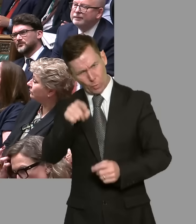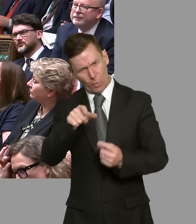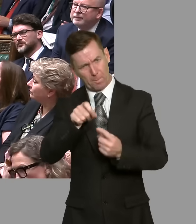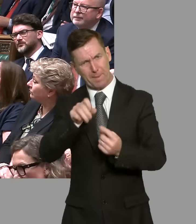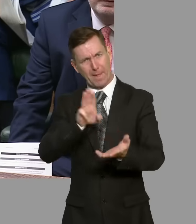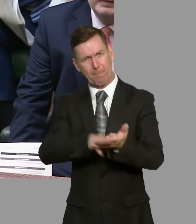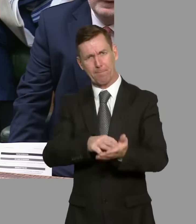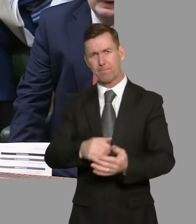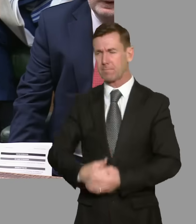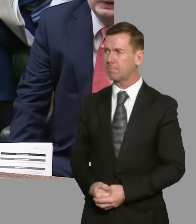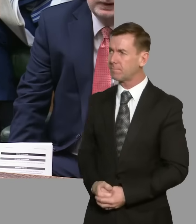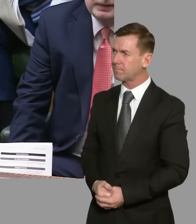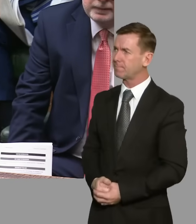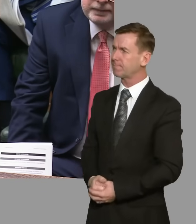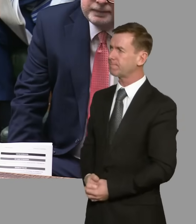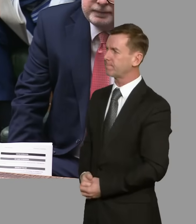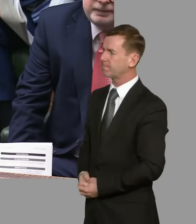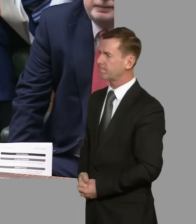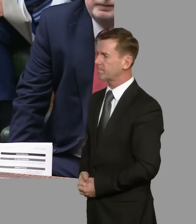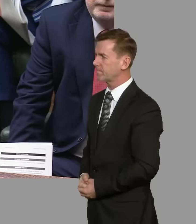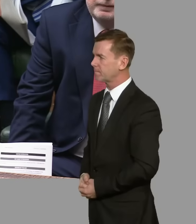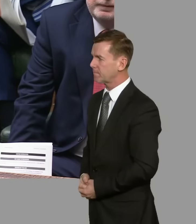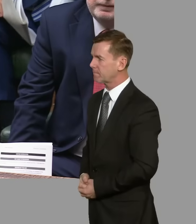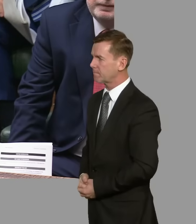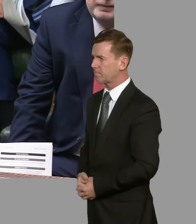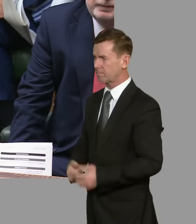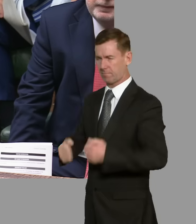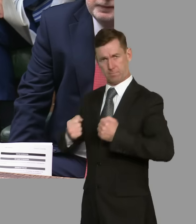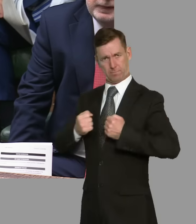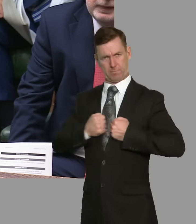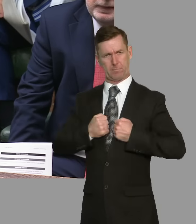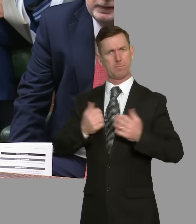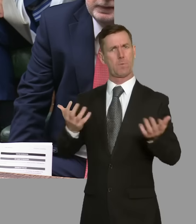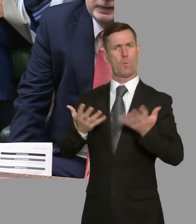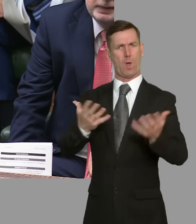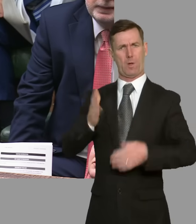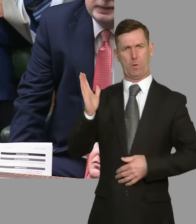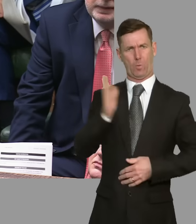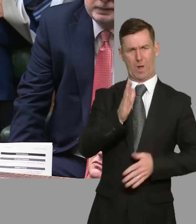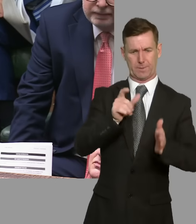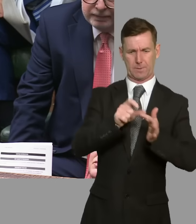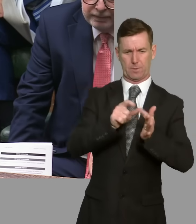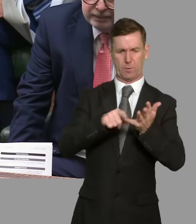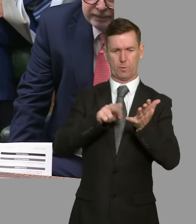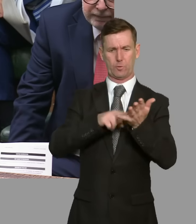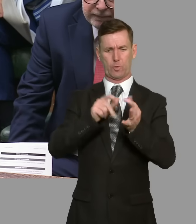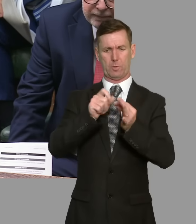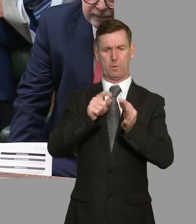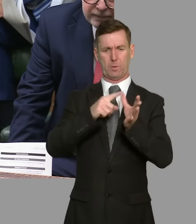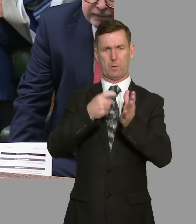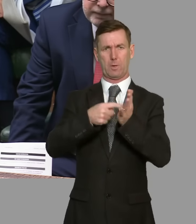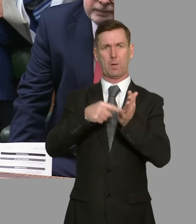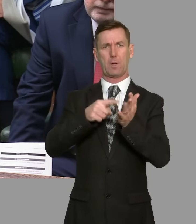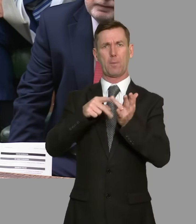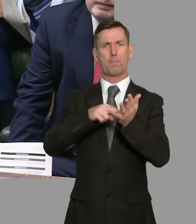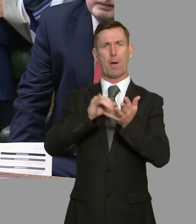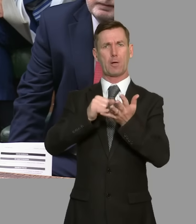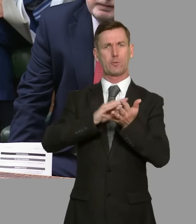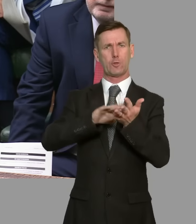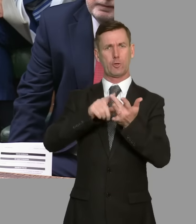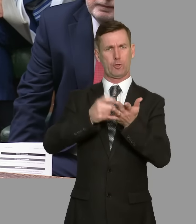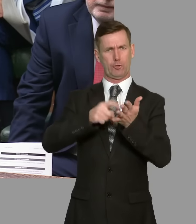million of local growth funding just announced for the Glasgow City region, to add to the £20 million for Dumbarton Town